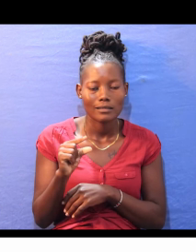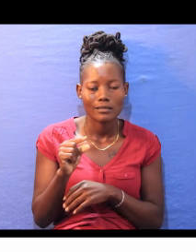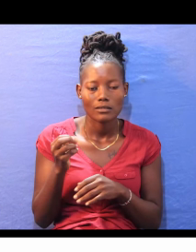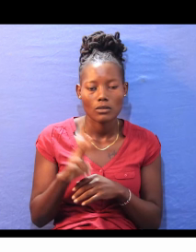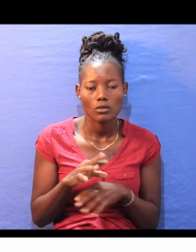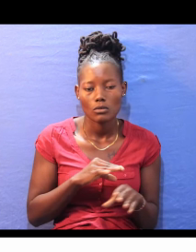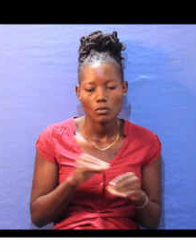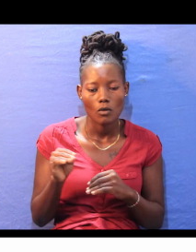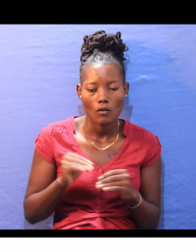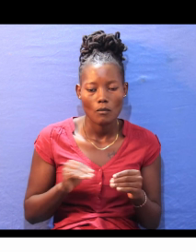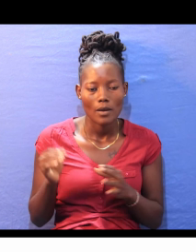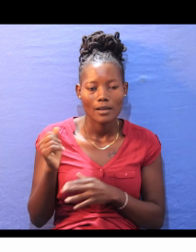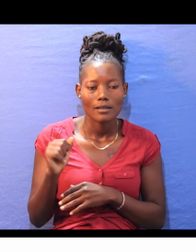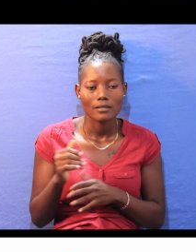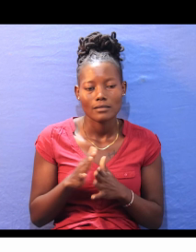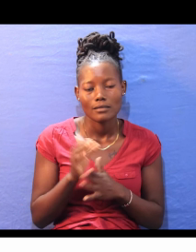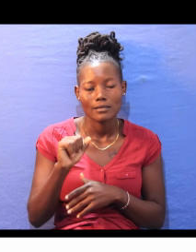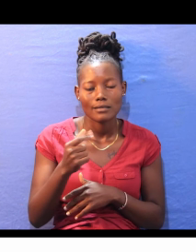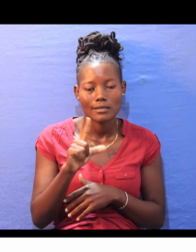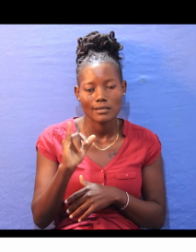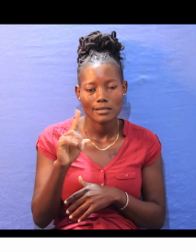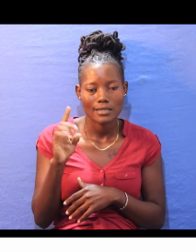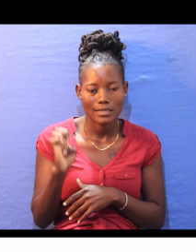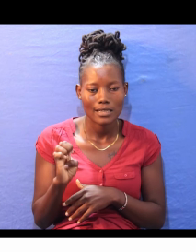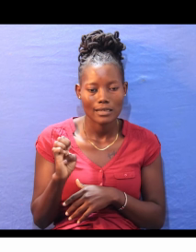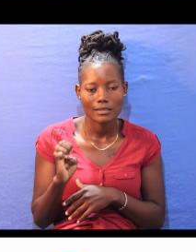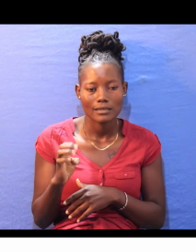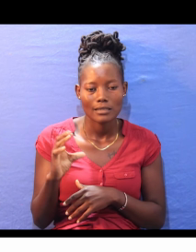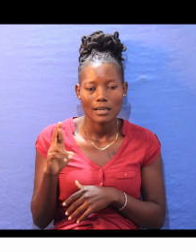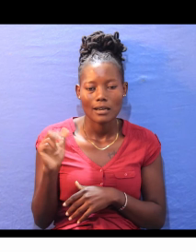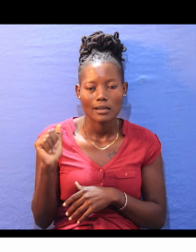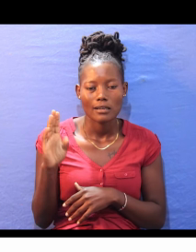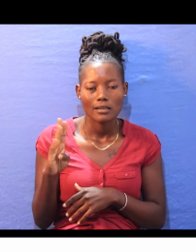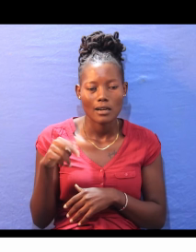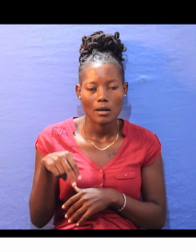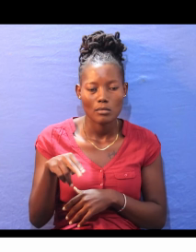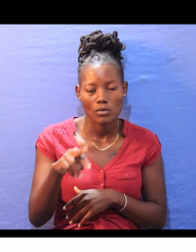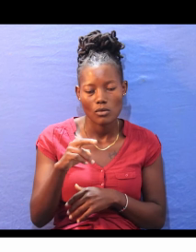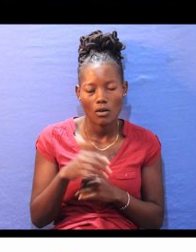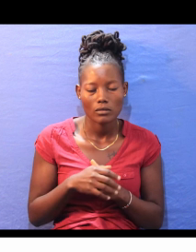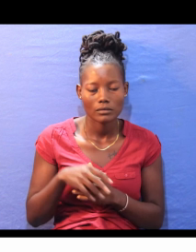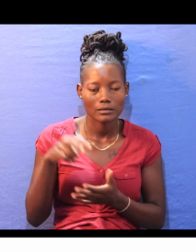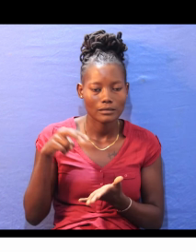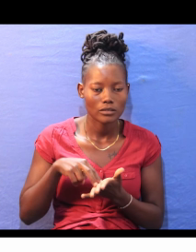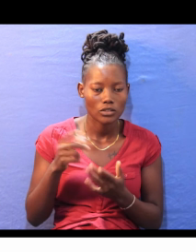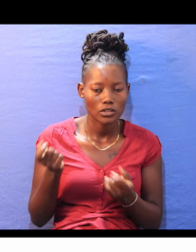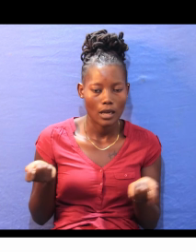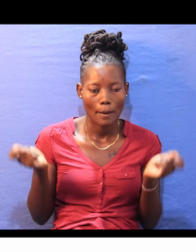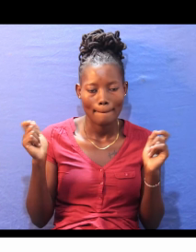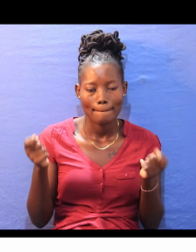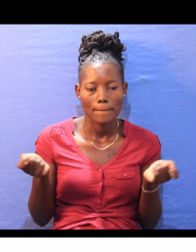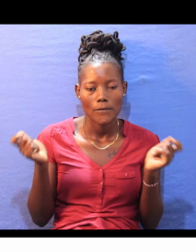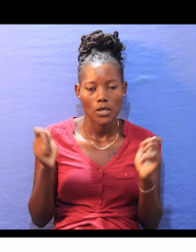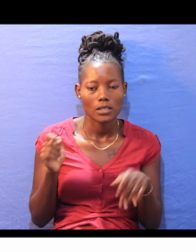ground, flat back crawls, crab walks, things like that. But jumping rope is a wonderful